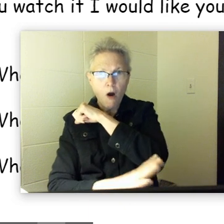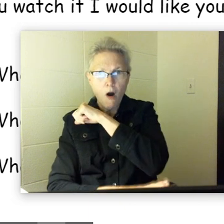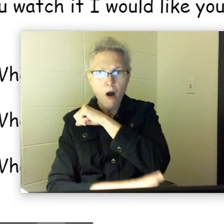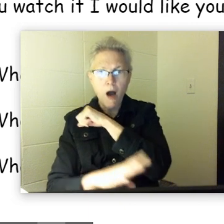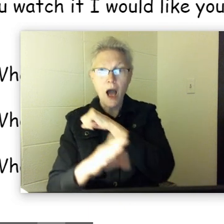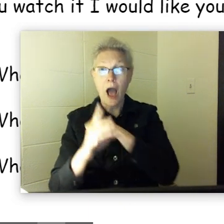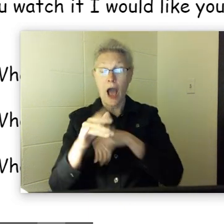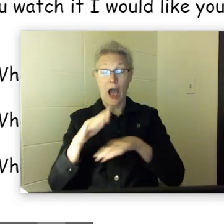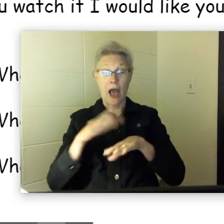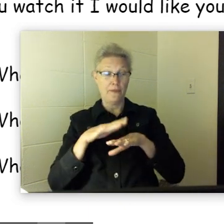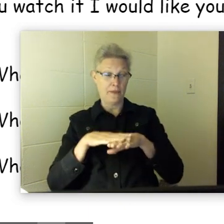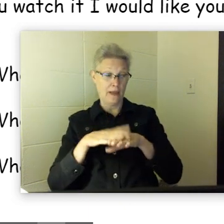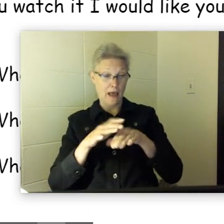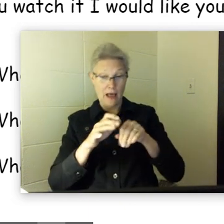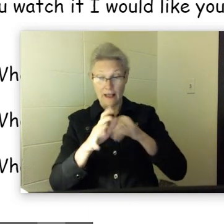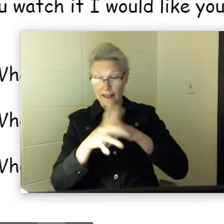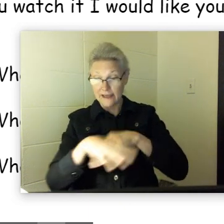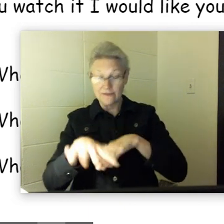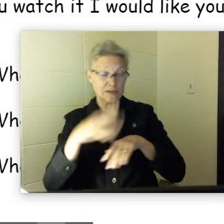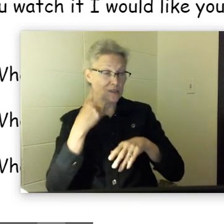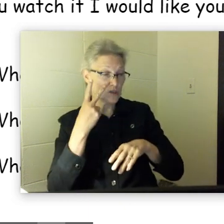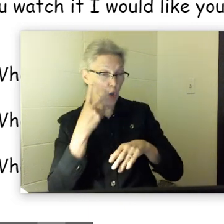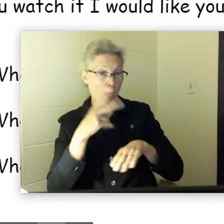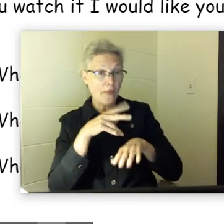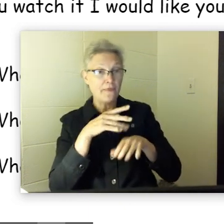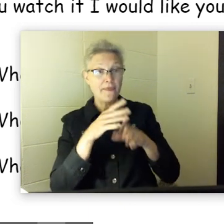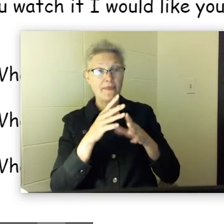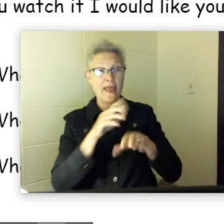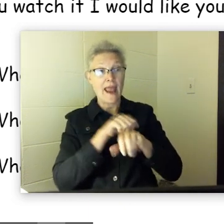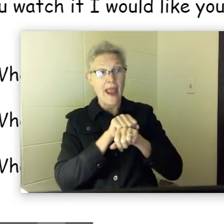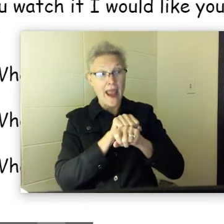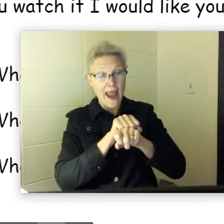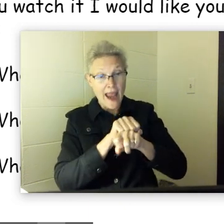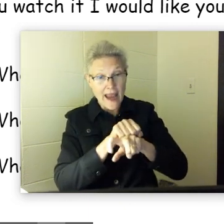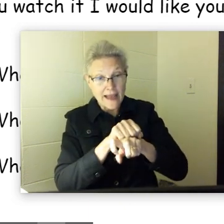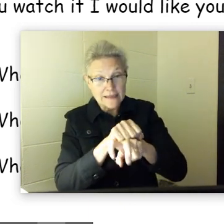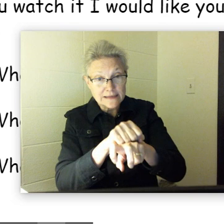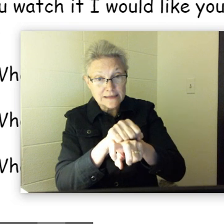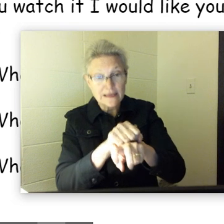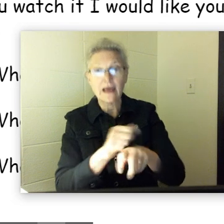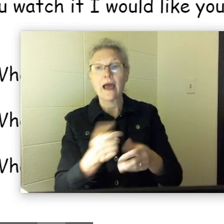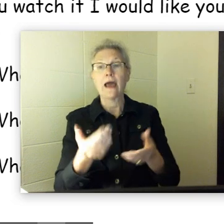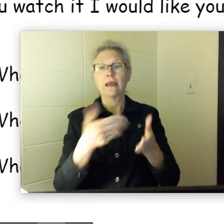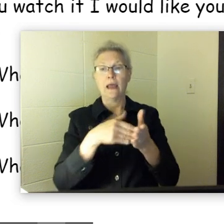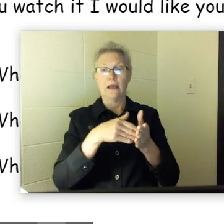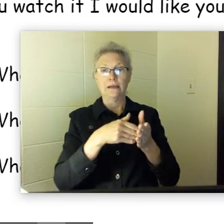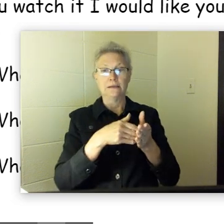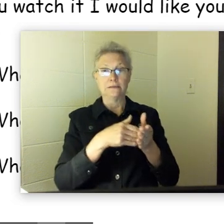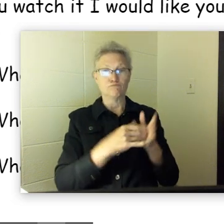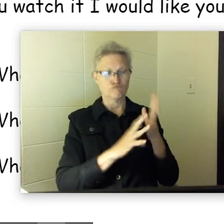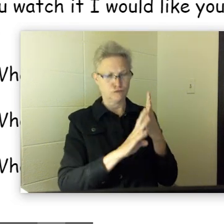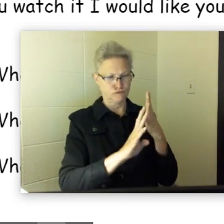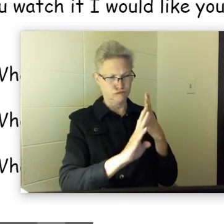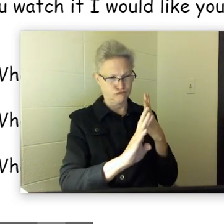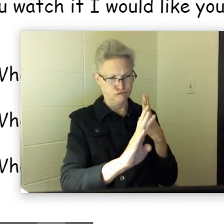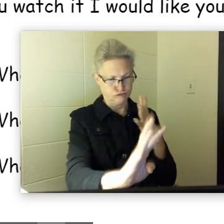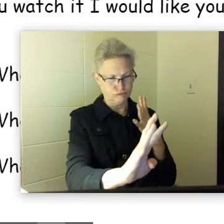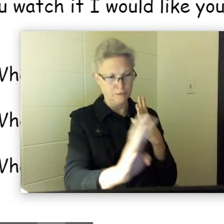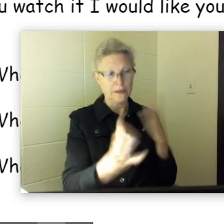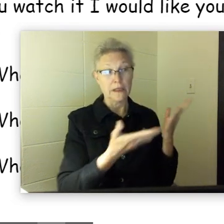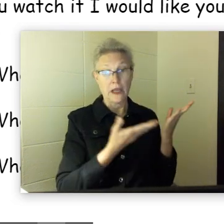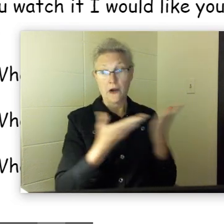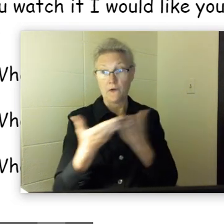again saw the long line of ants, all carrying kernels of corn. "Where are you going with that corn?"